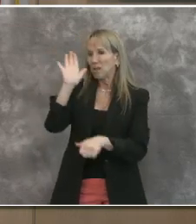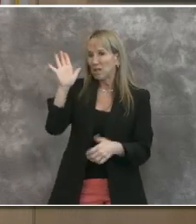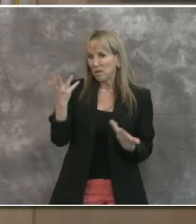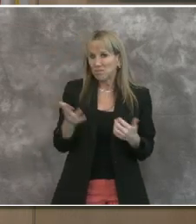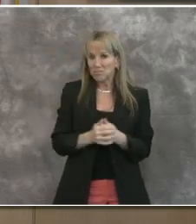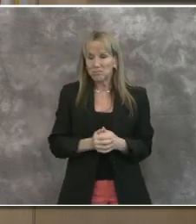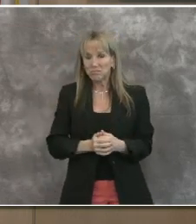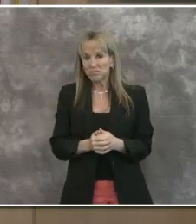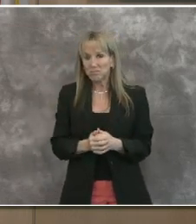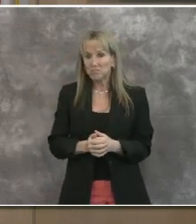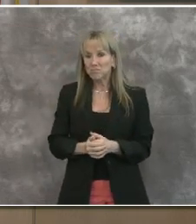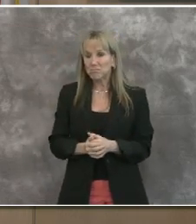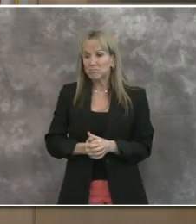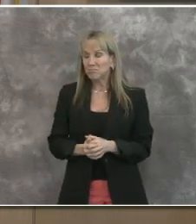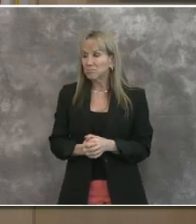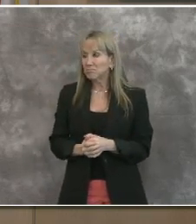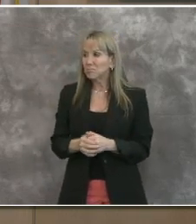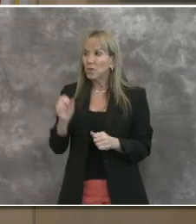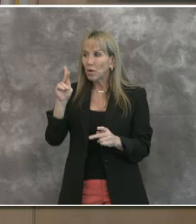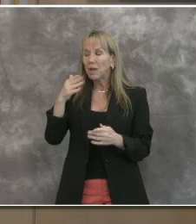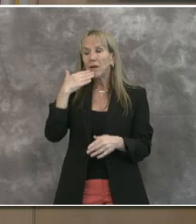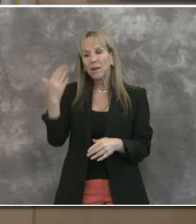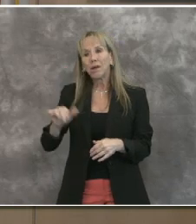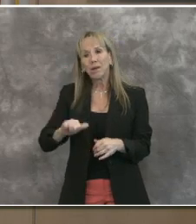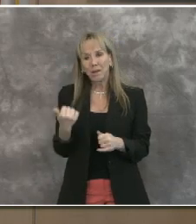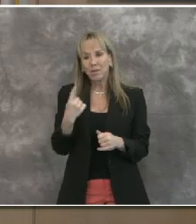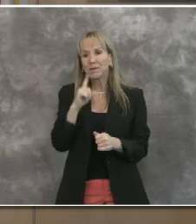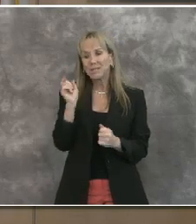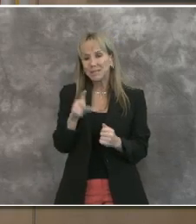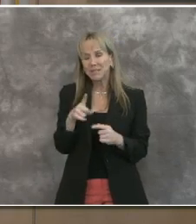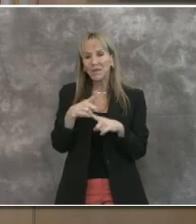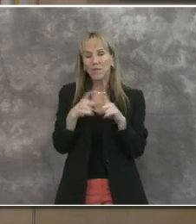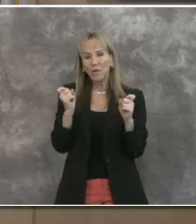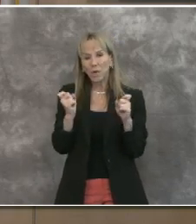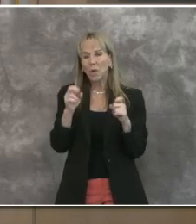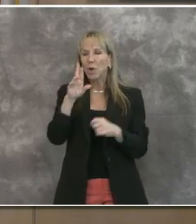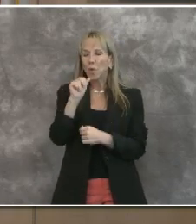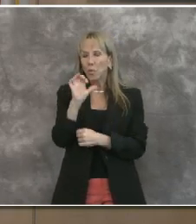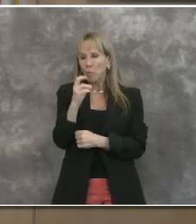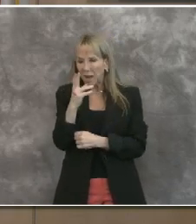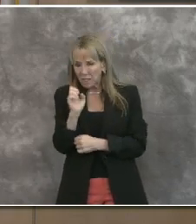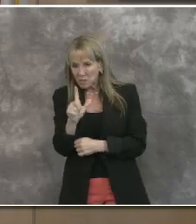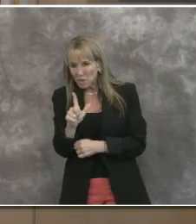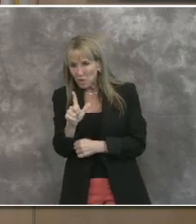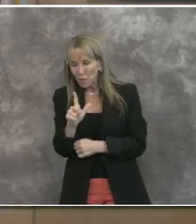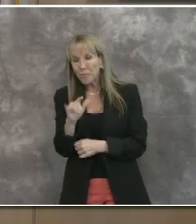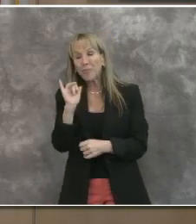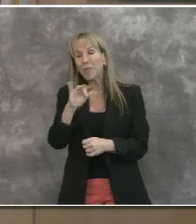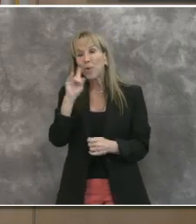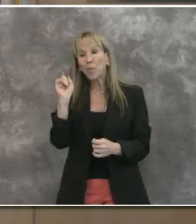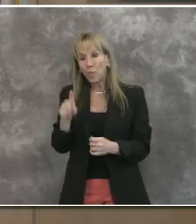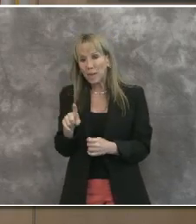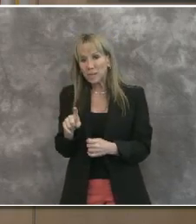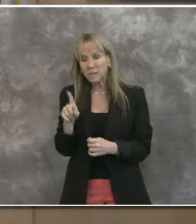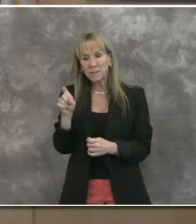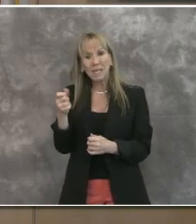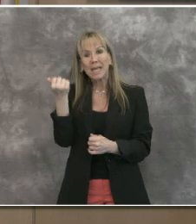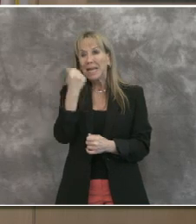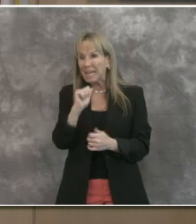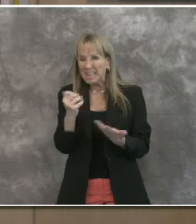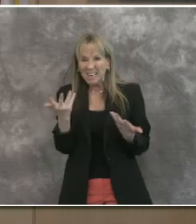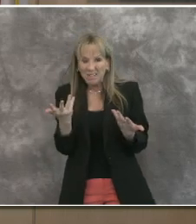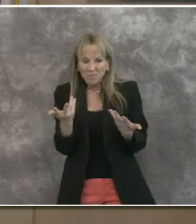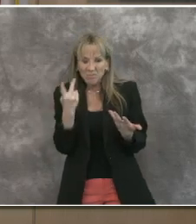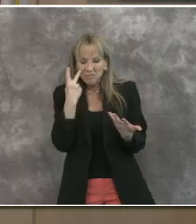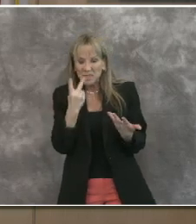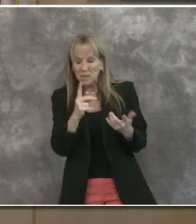the stay-at-home orders as well. And thank you. I have another one. This one is from Rachel. And the question is there any indication